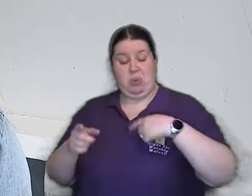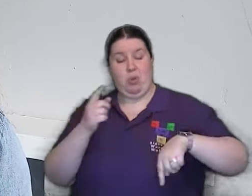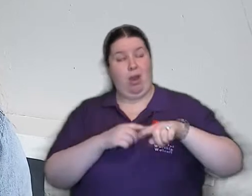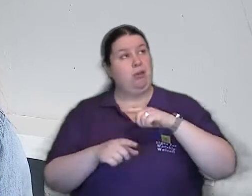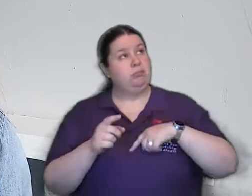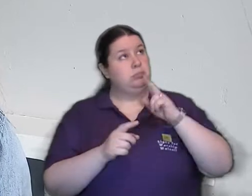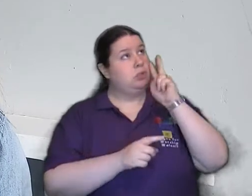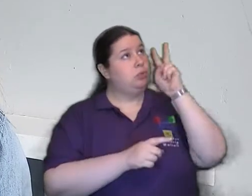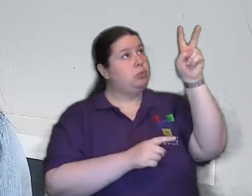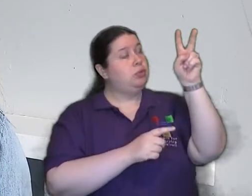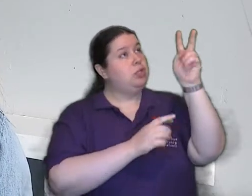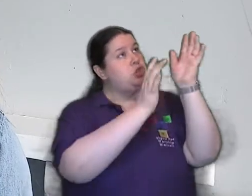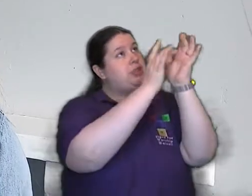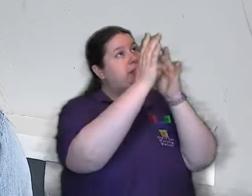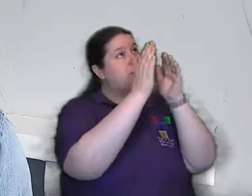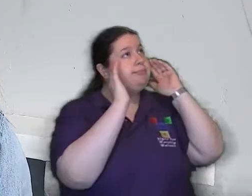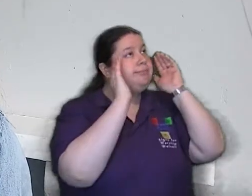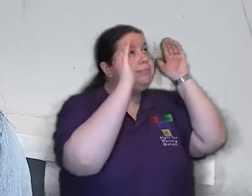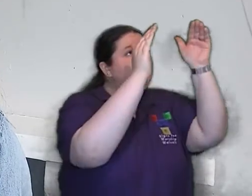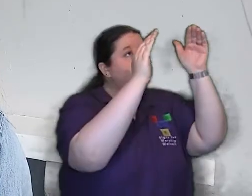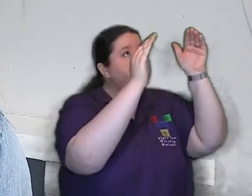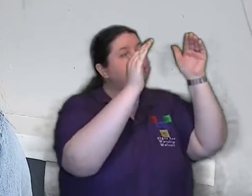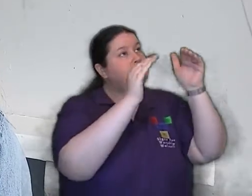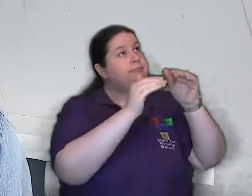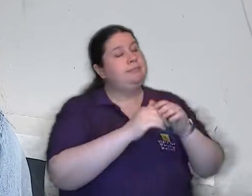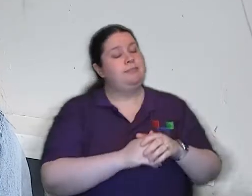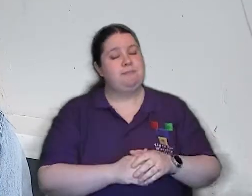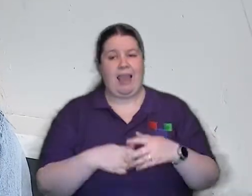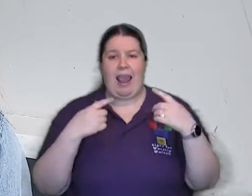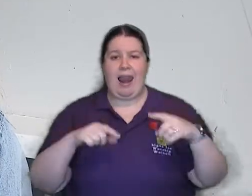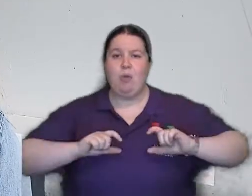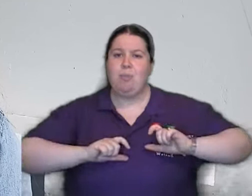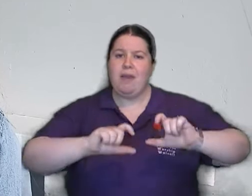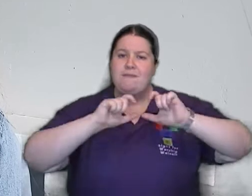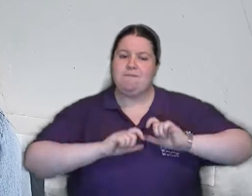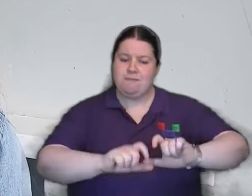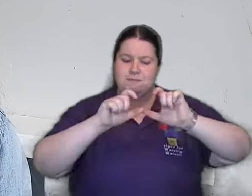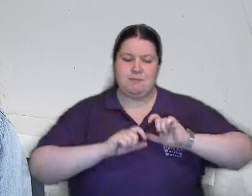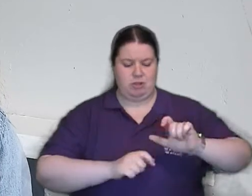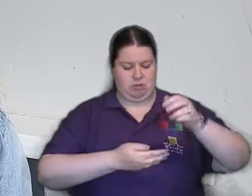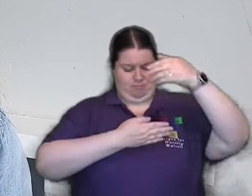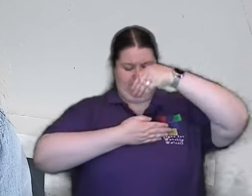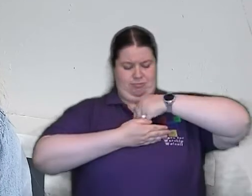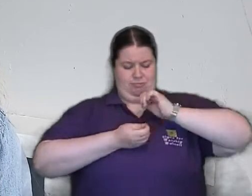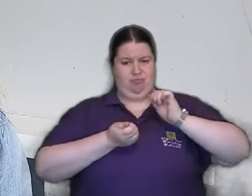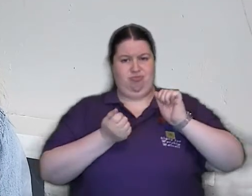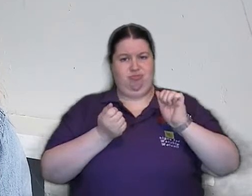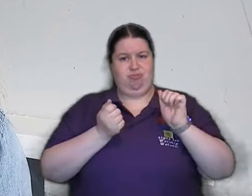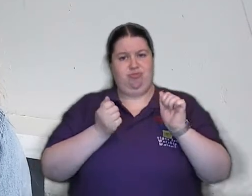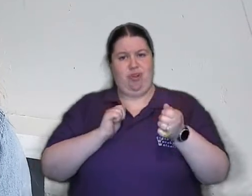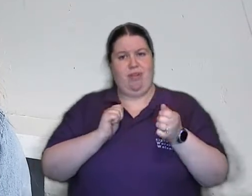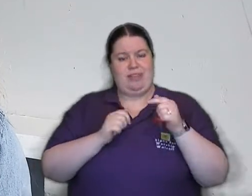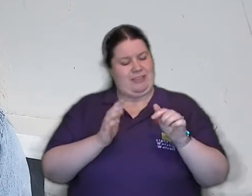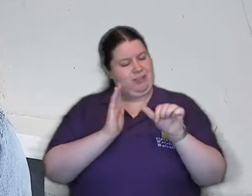we look to Jesus through our persevering. Let perseverance finish its work in